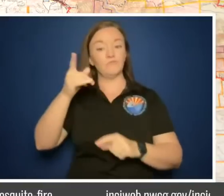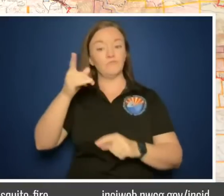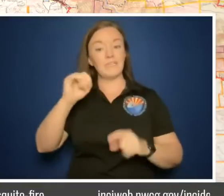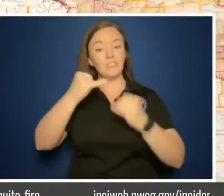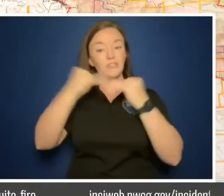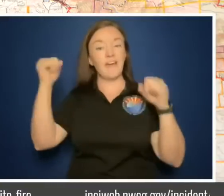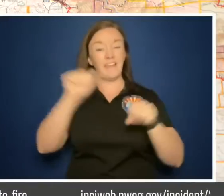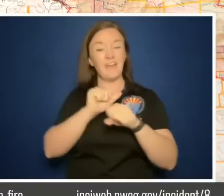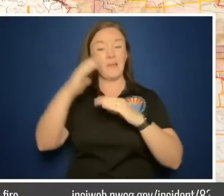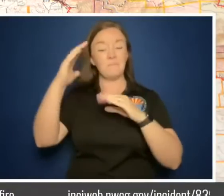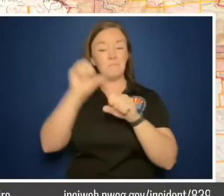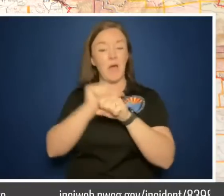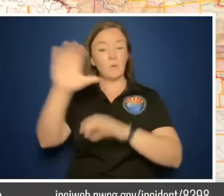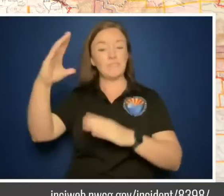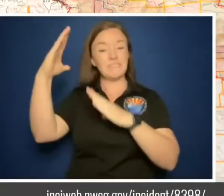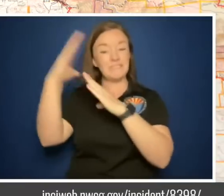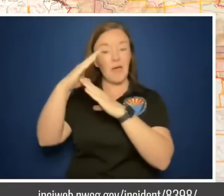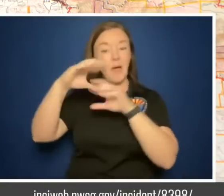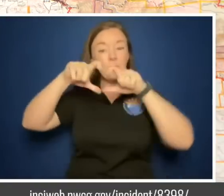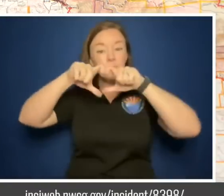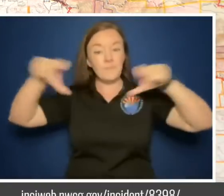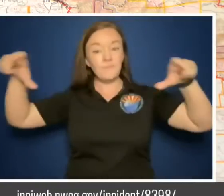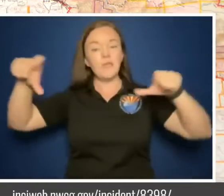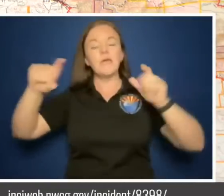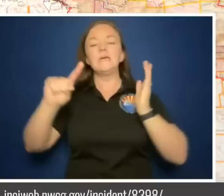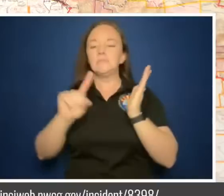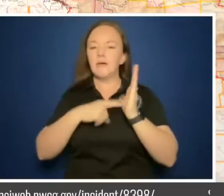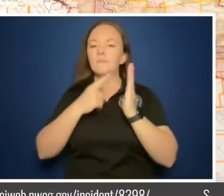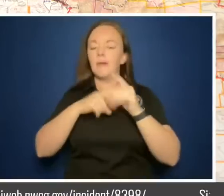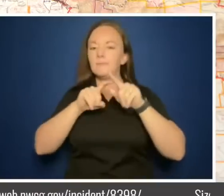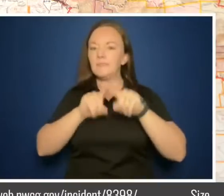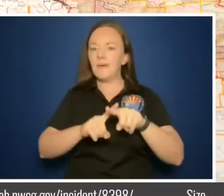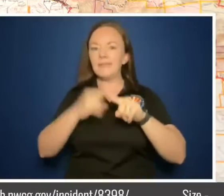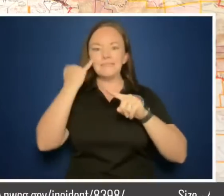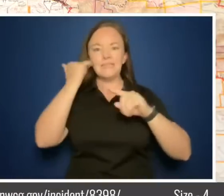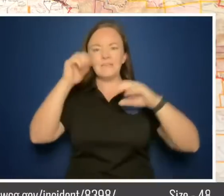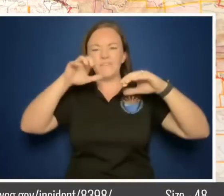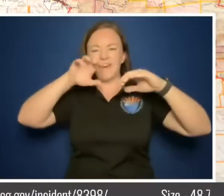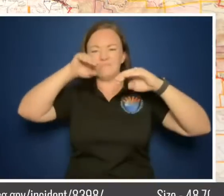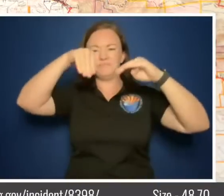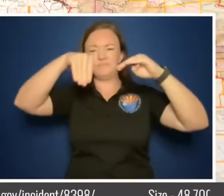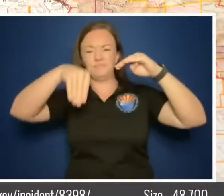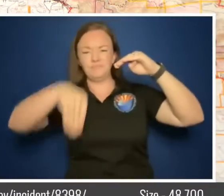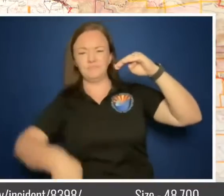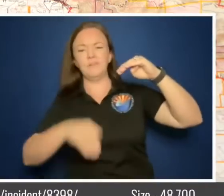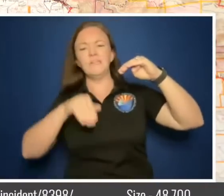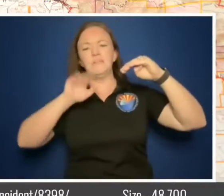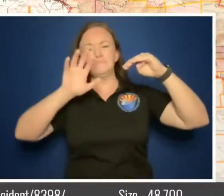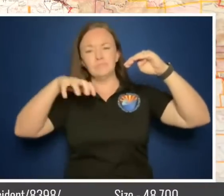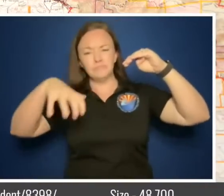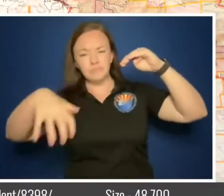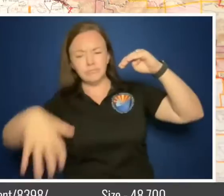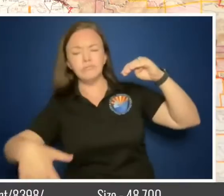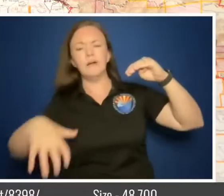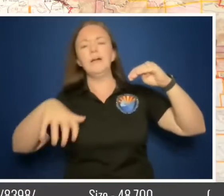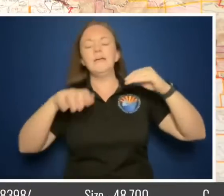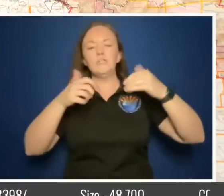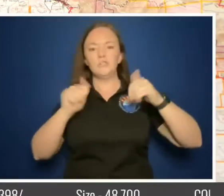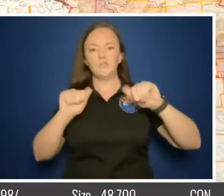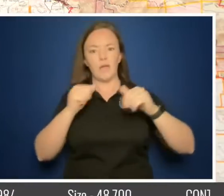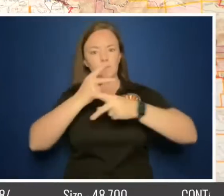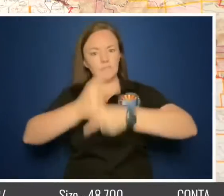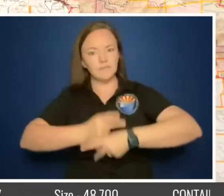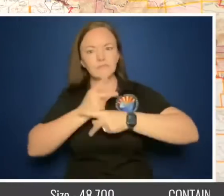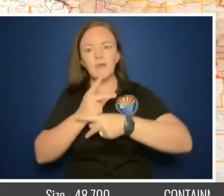bit wider based on their comfort levels with going down into these steeper drainages. A lot of our folks are down here on foot. There's not a lot of quick,